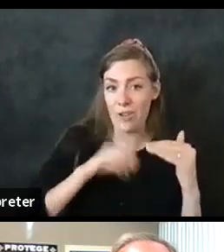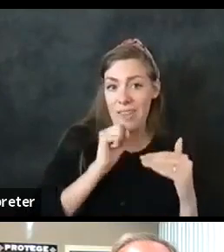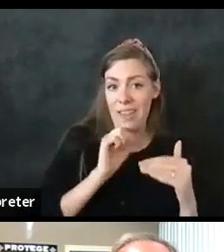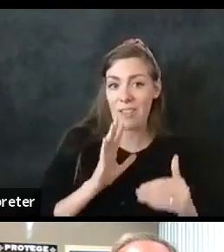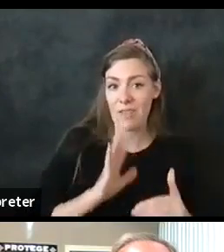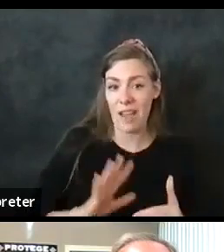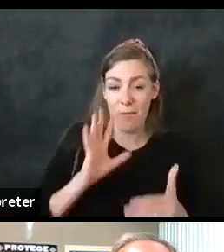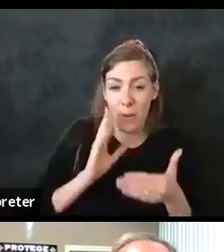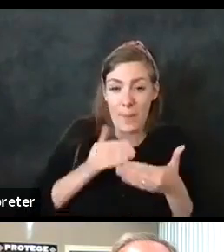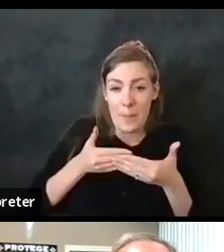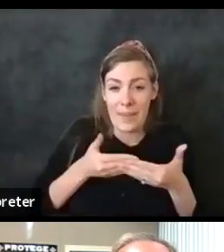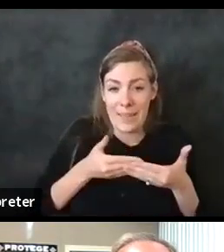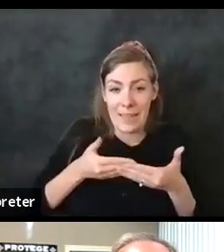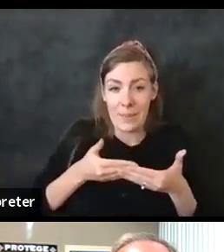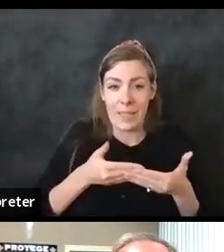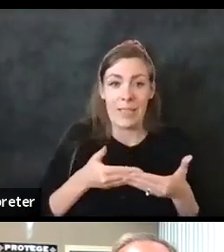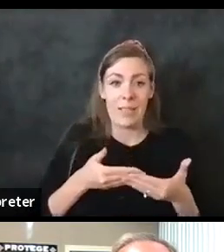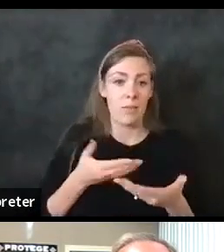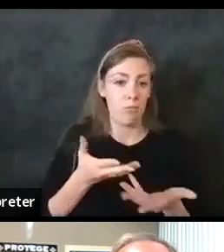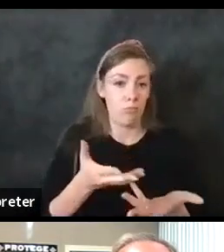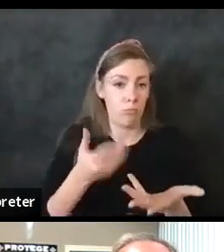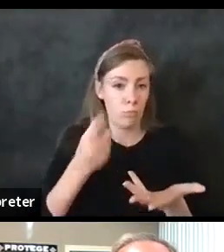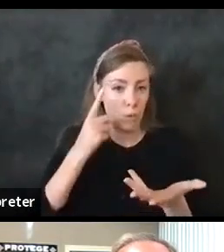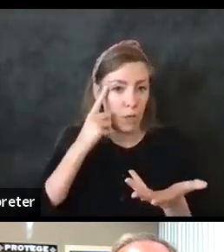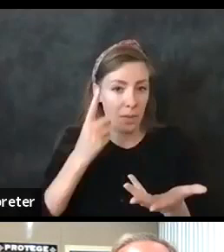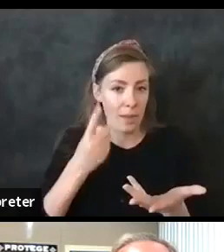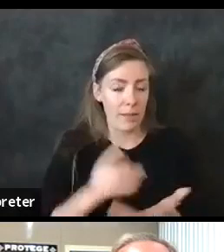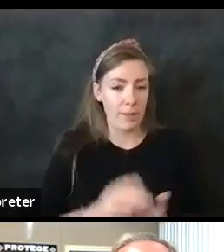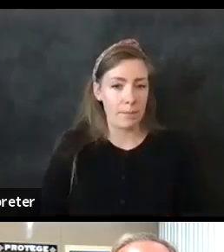infants? And do you have any sense of what the timing